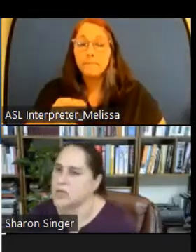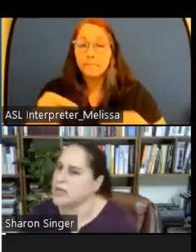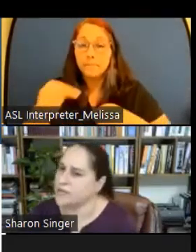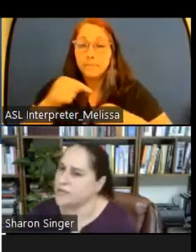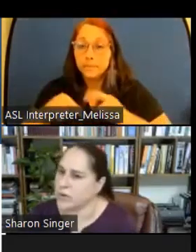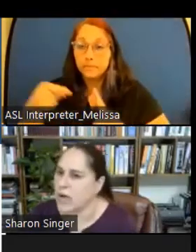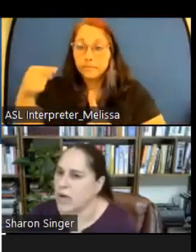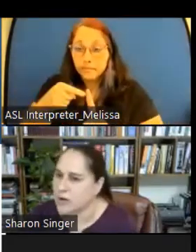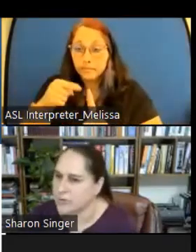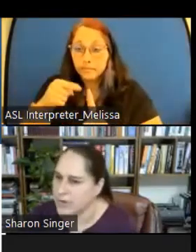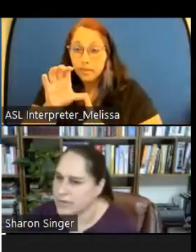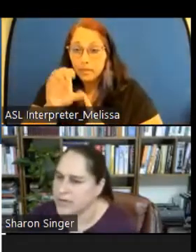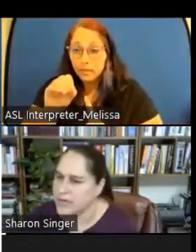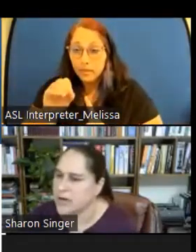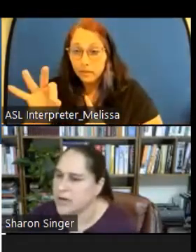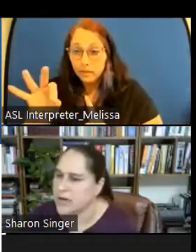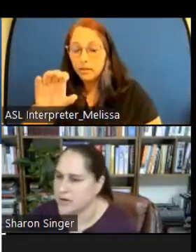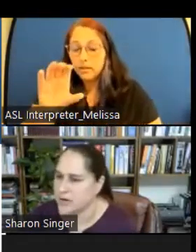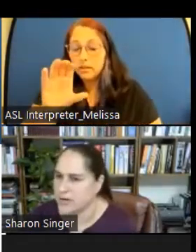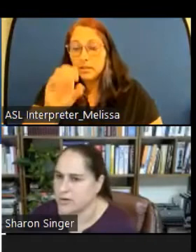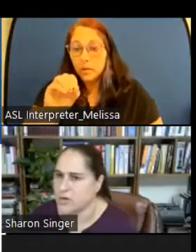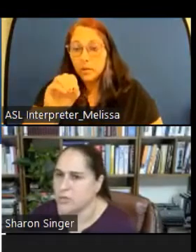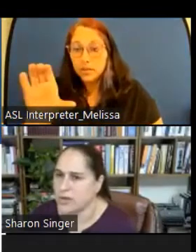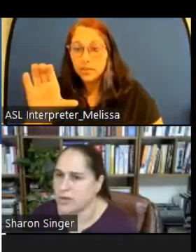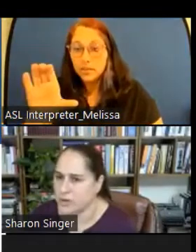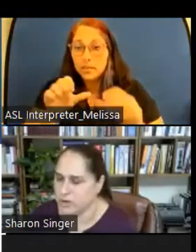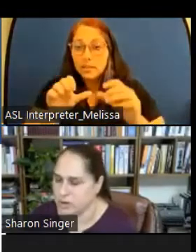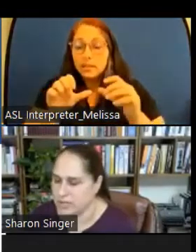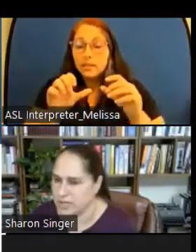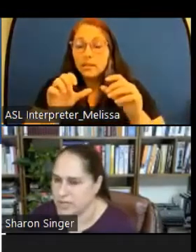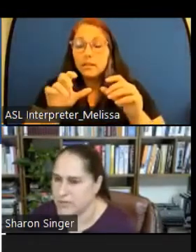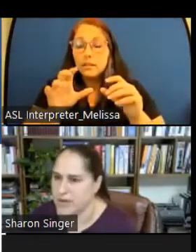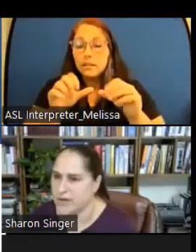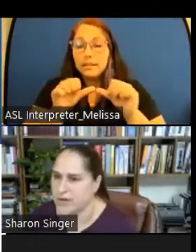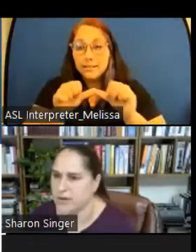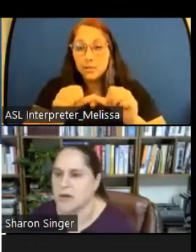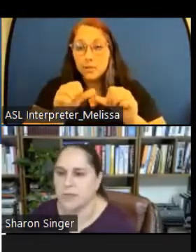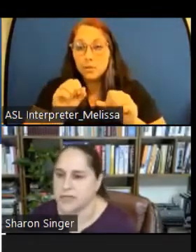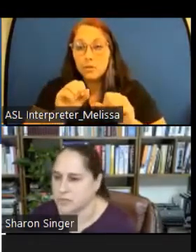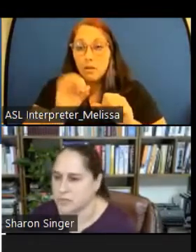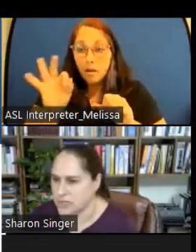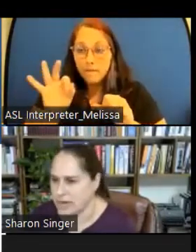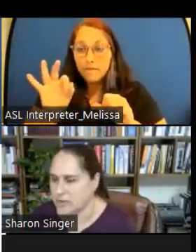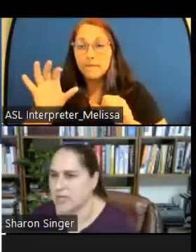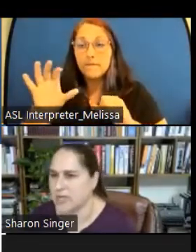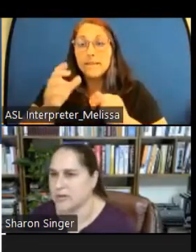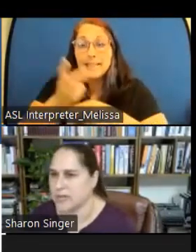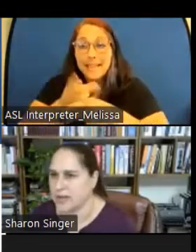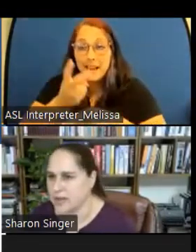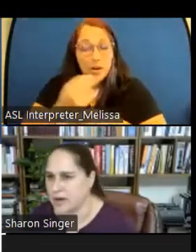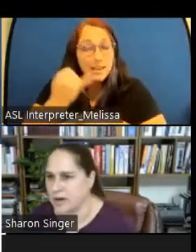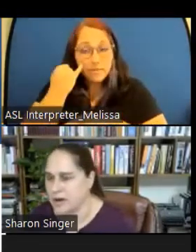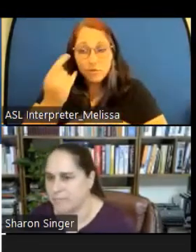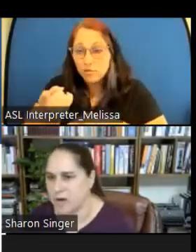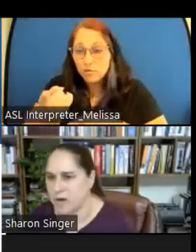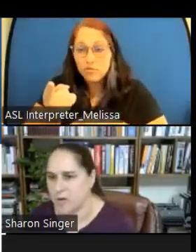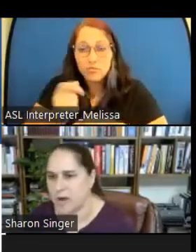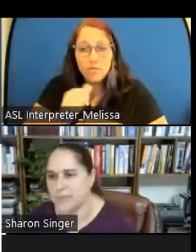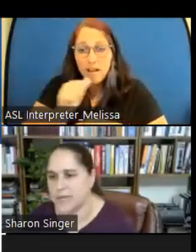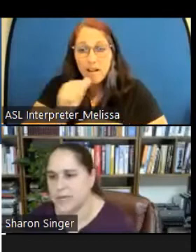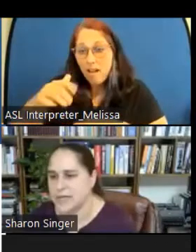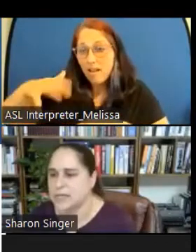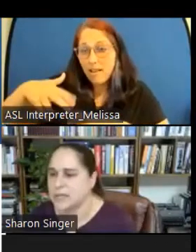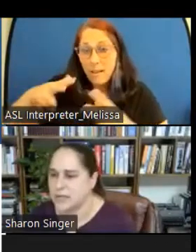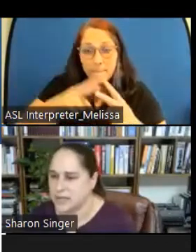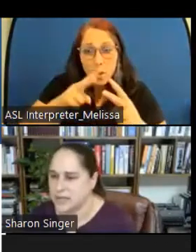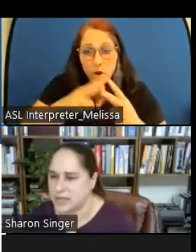is, if you are not already a partner with your continuum of care, please reach out. On our